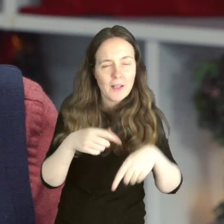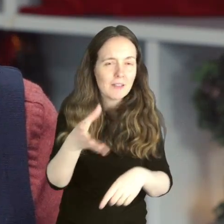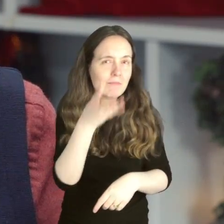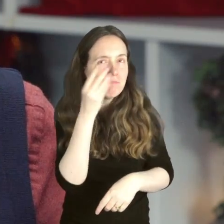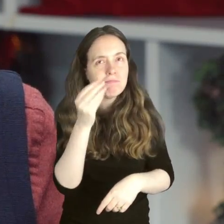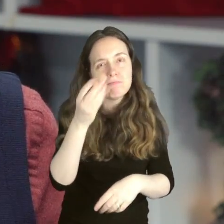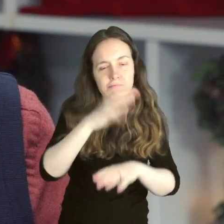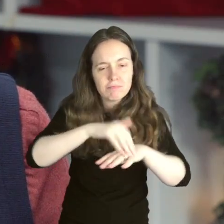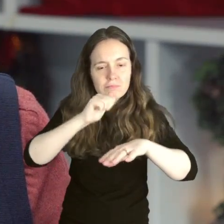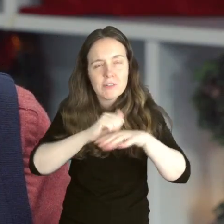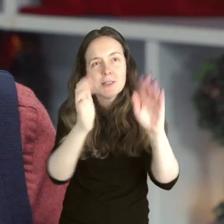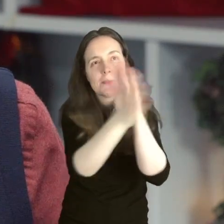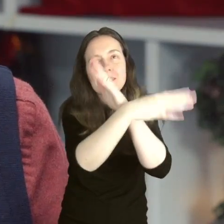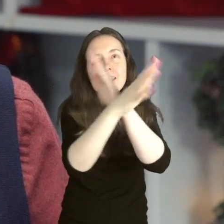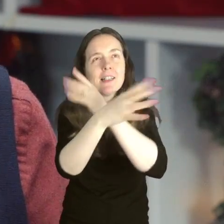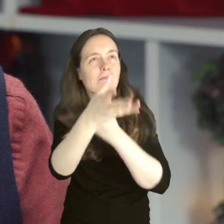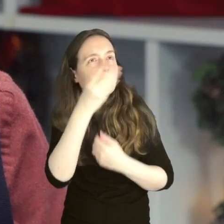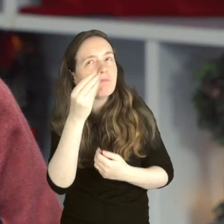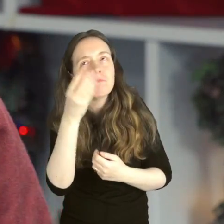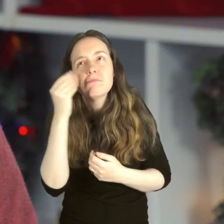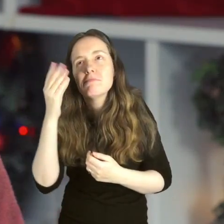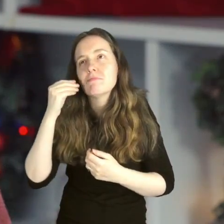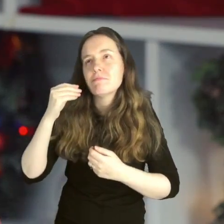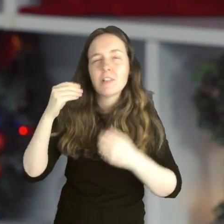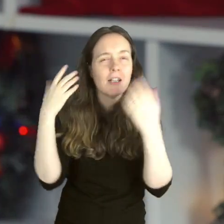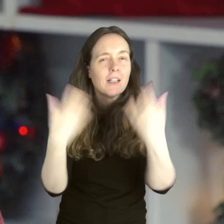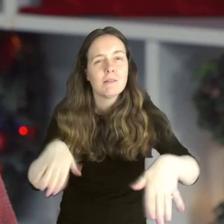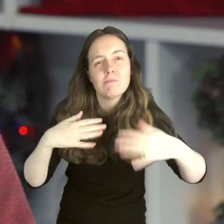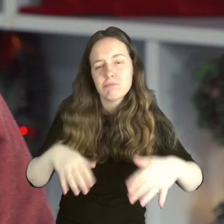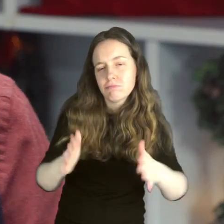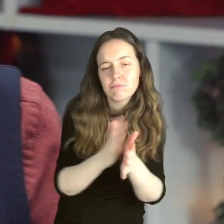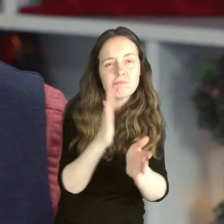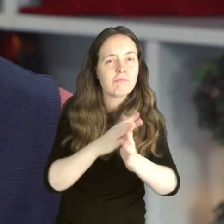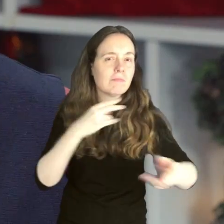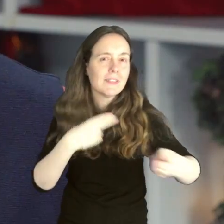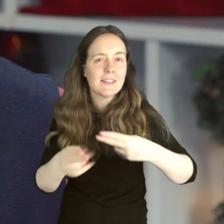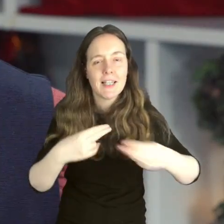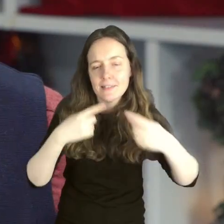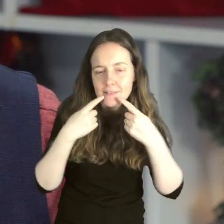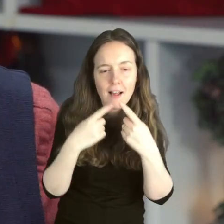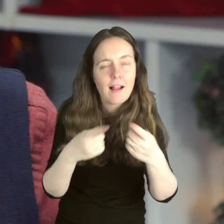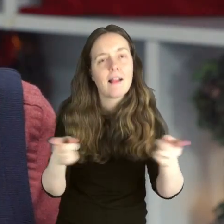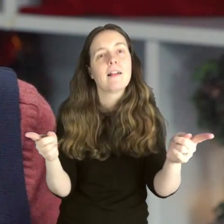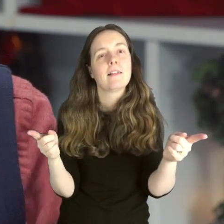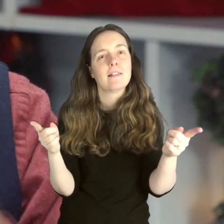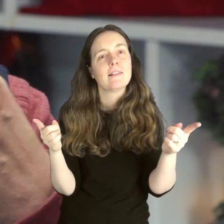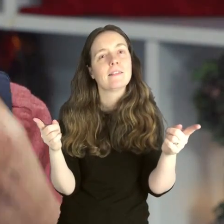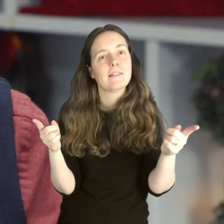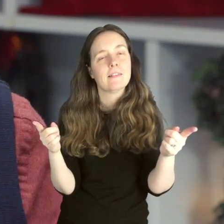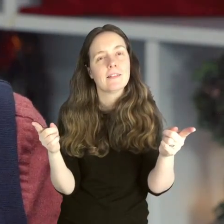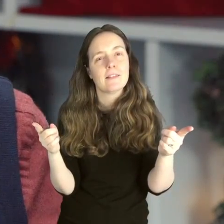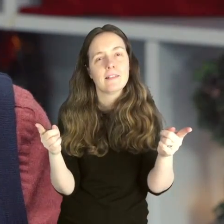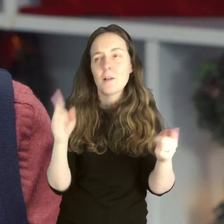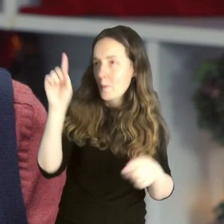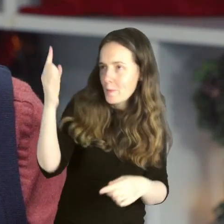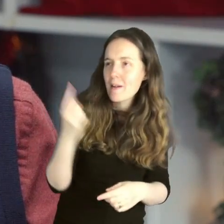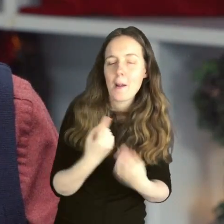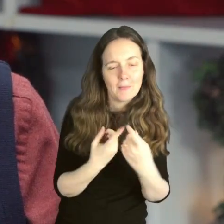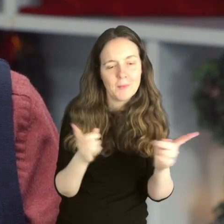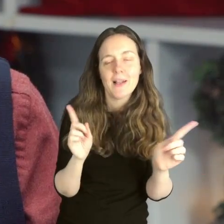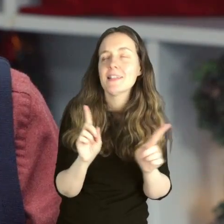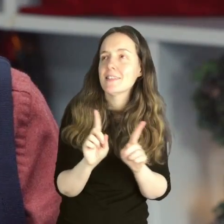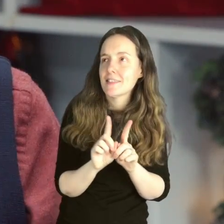the Christmas angels, the great glad tidings tell. O come to